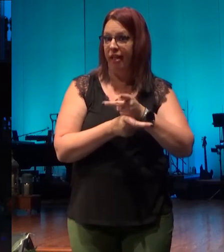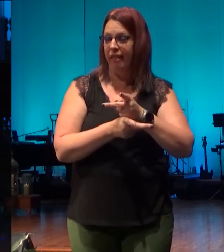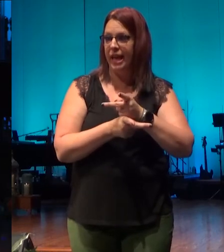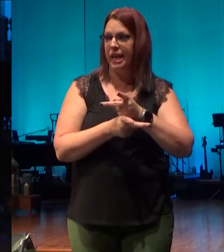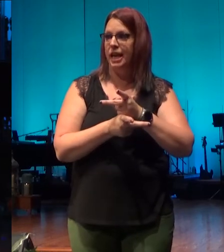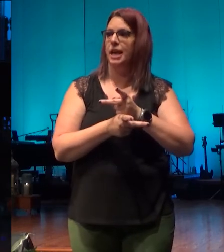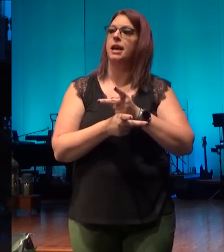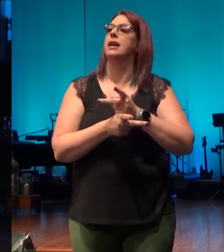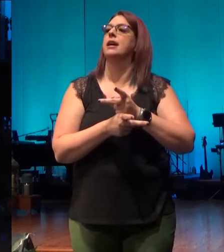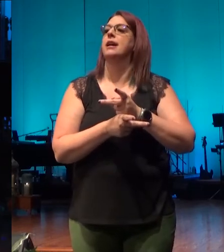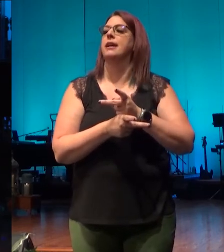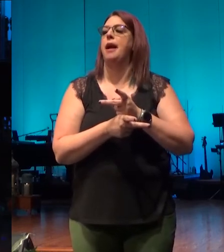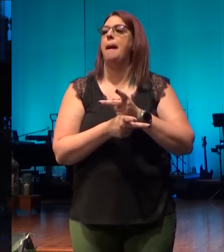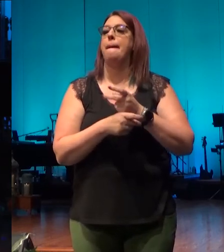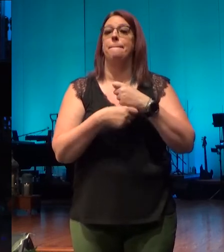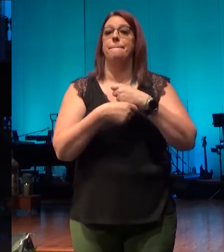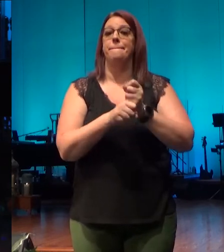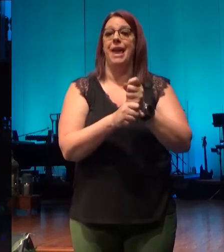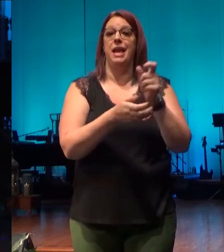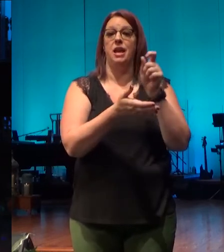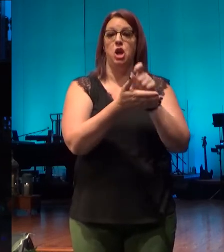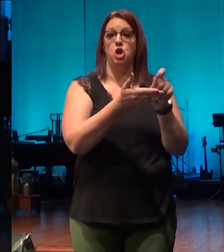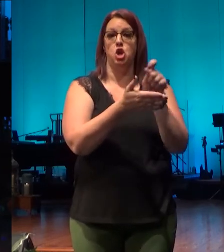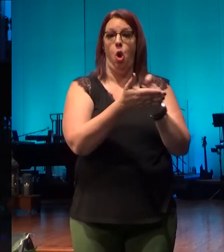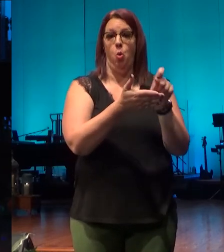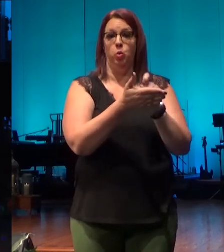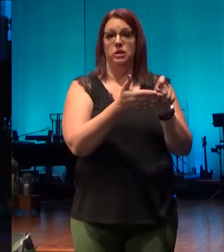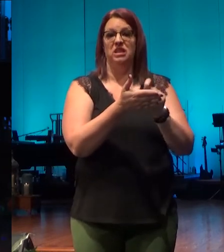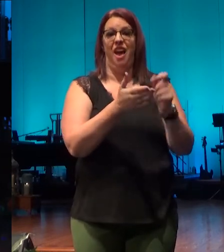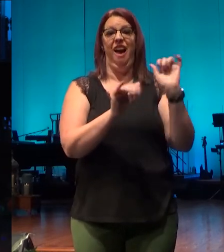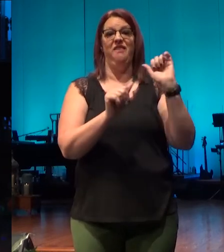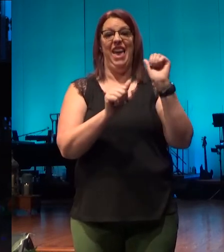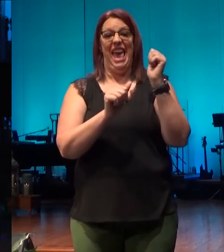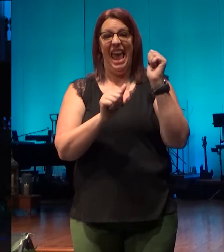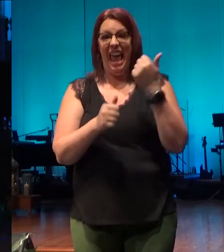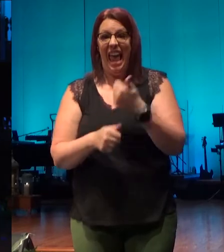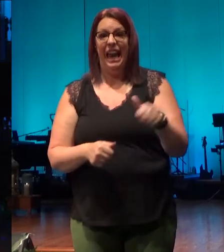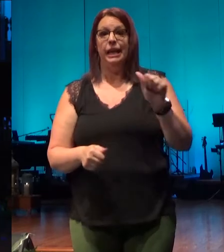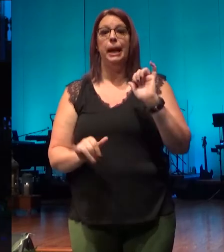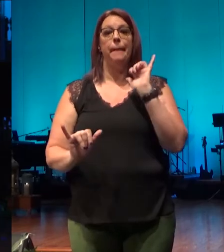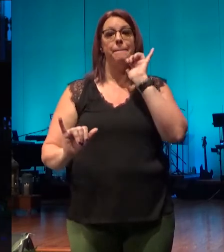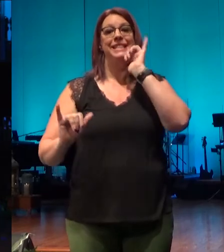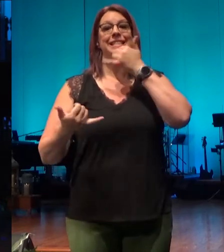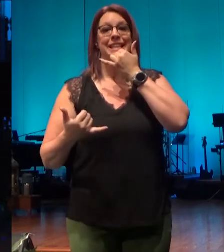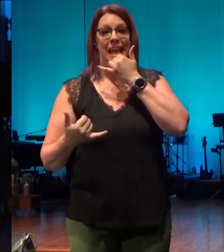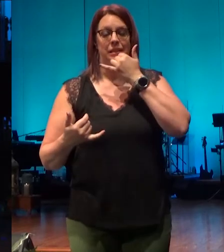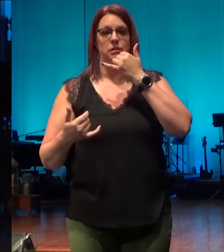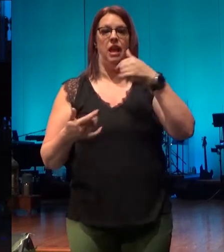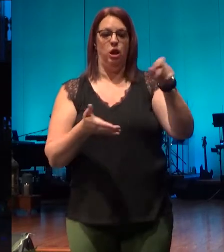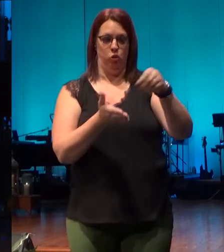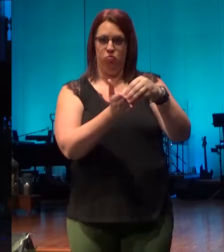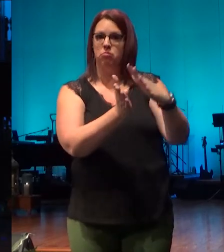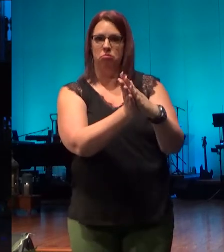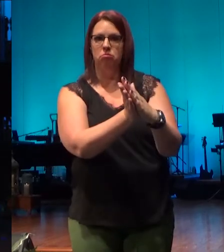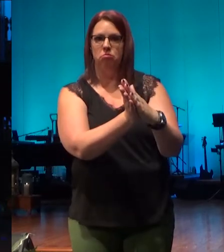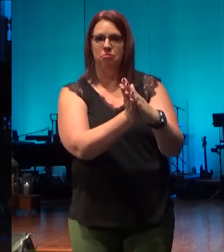and make note of any mistake that I might make and write it down on the piece of paper." And he